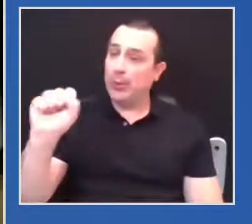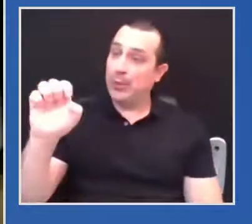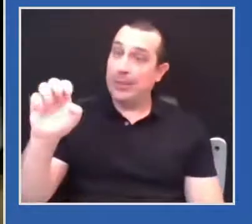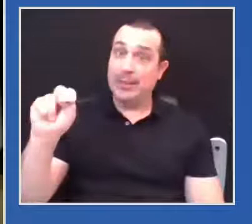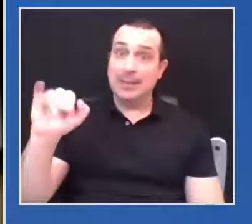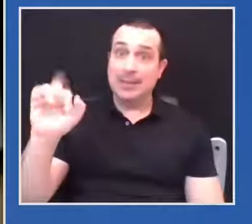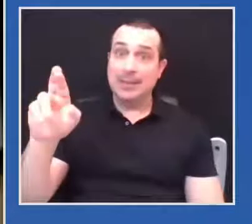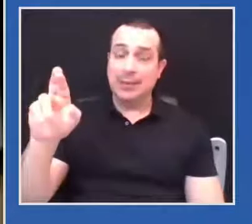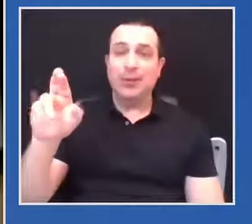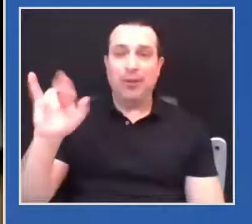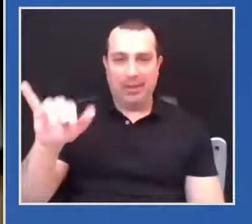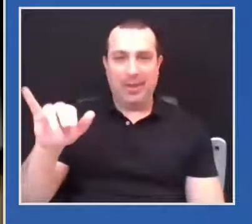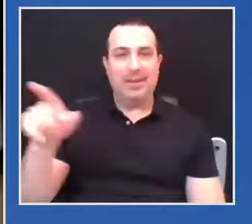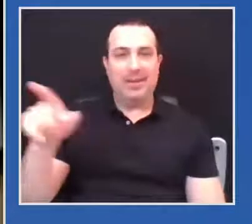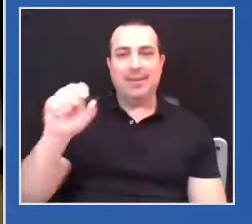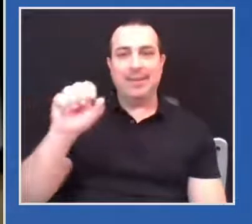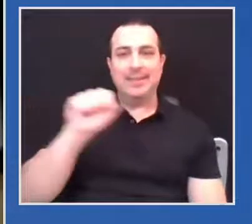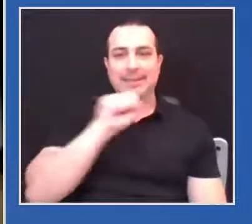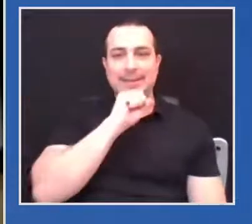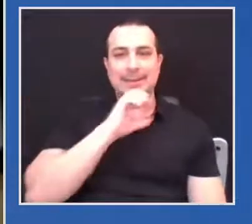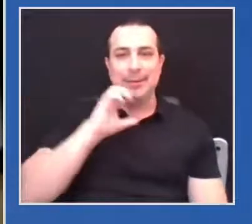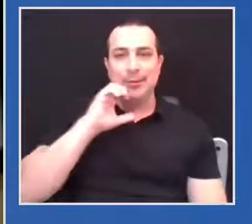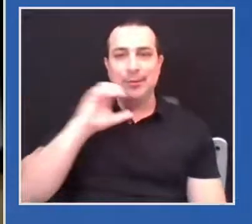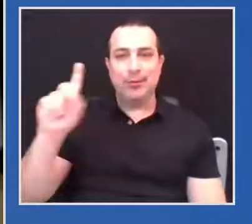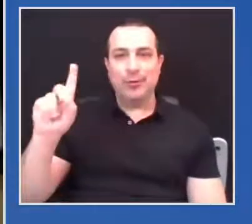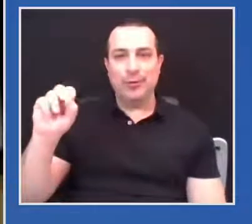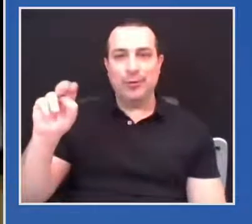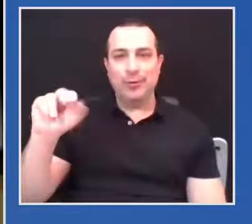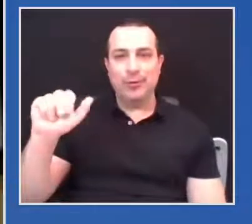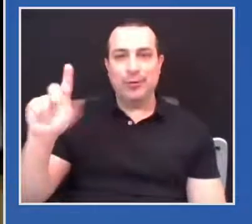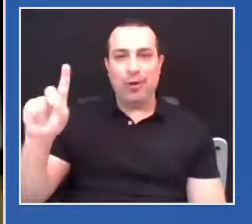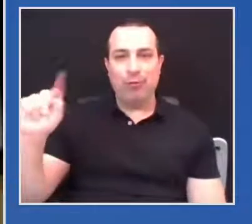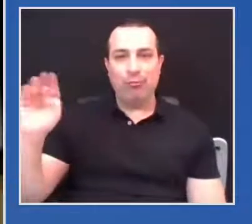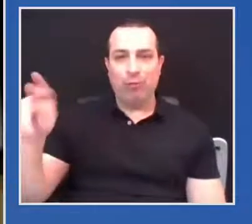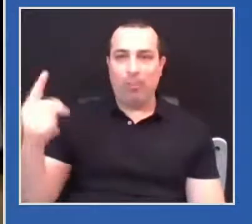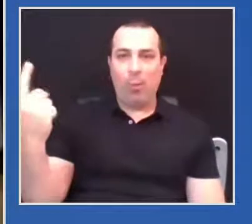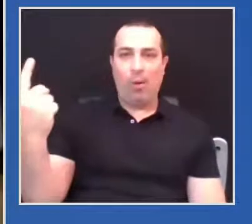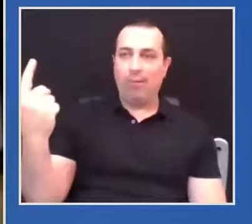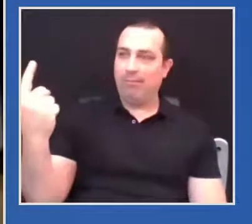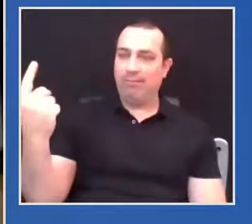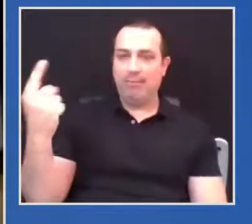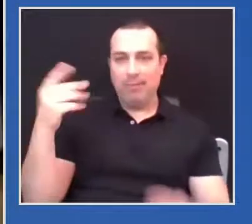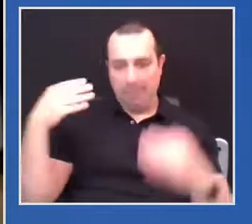Trump. They don't seem to do anything for. And by the way,